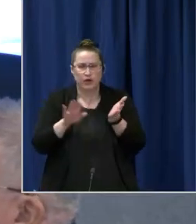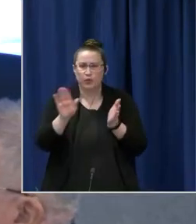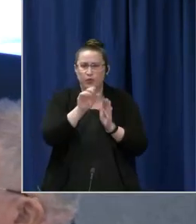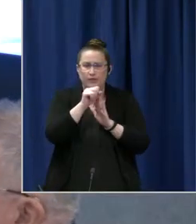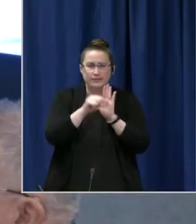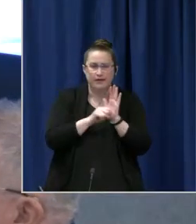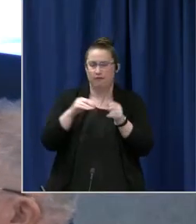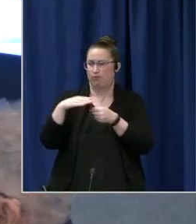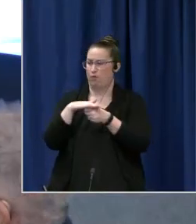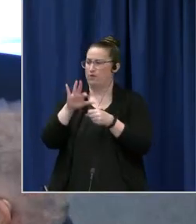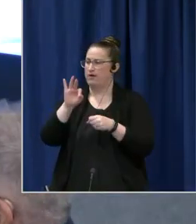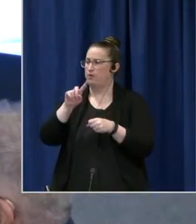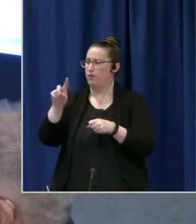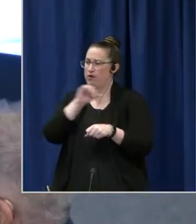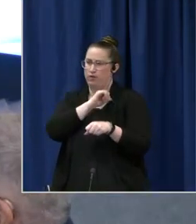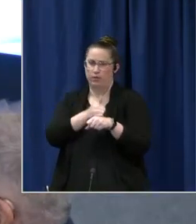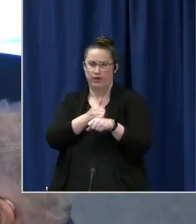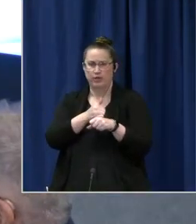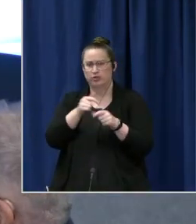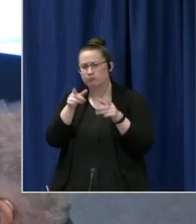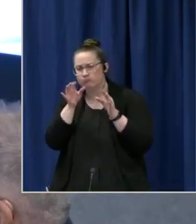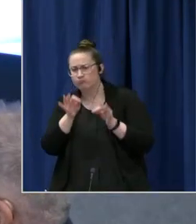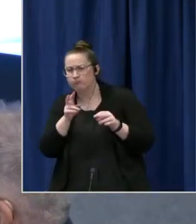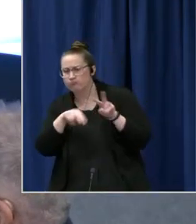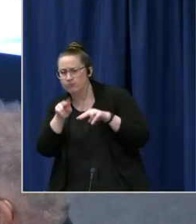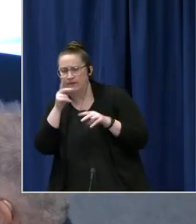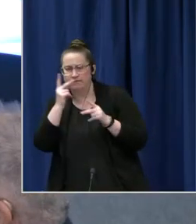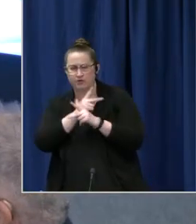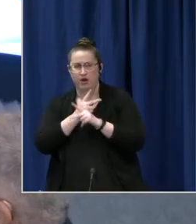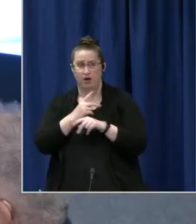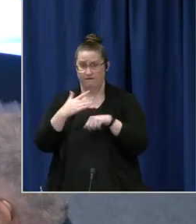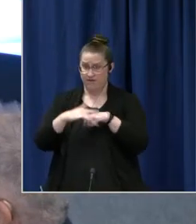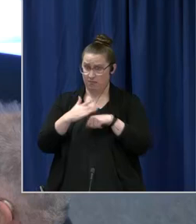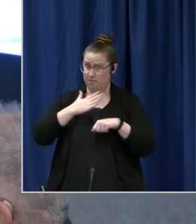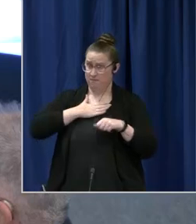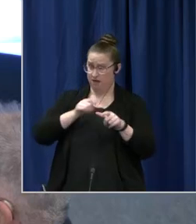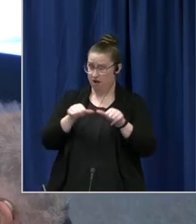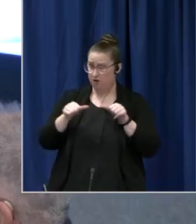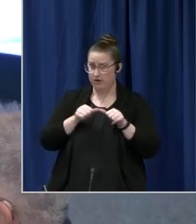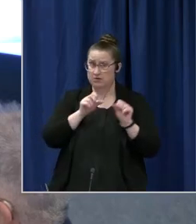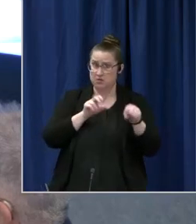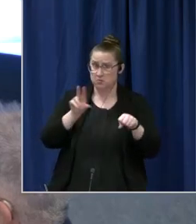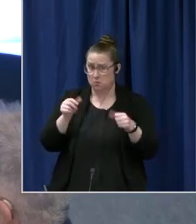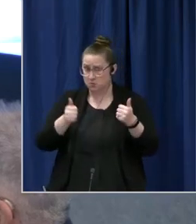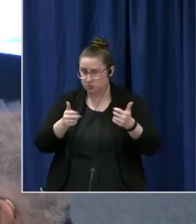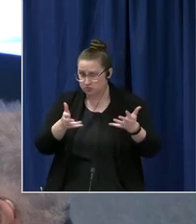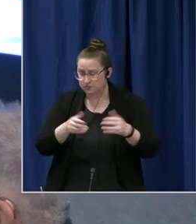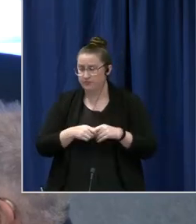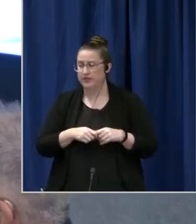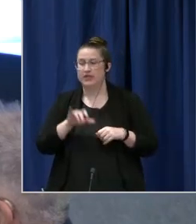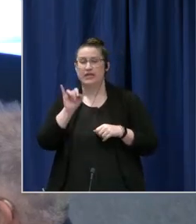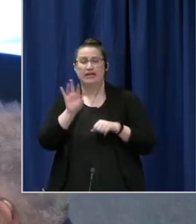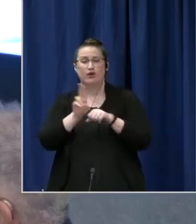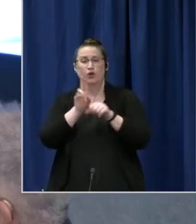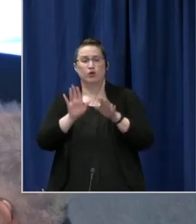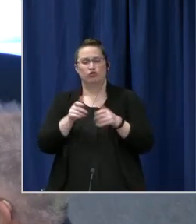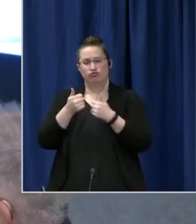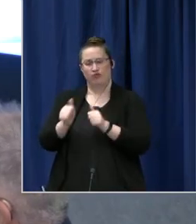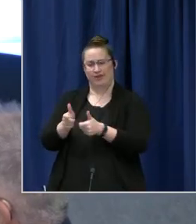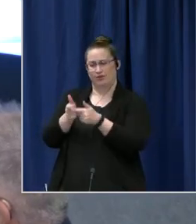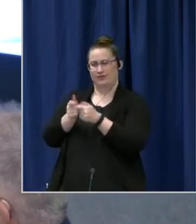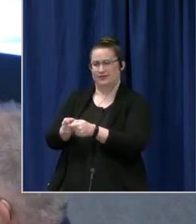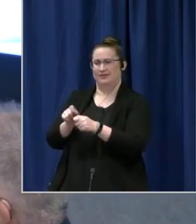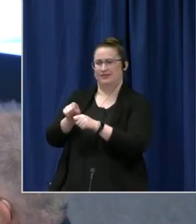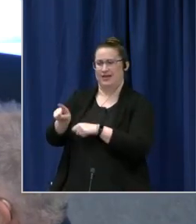local 911 authorities to determine whether text to 911 is available in their community. If a user attempts to send a text to